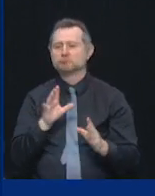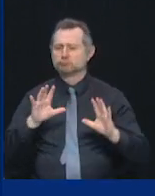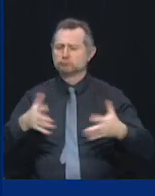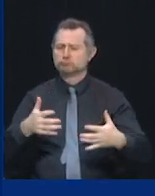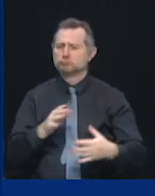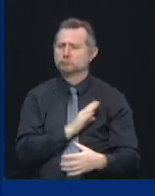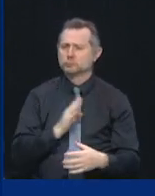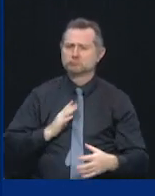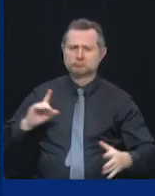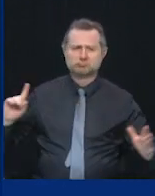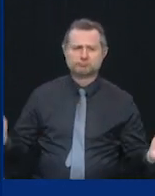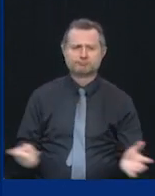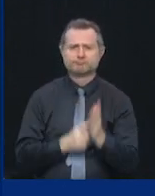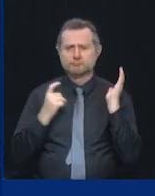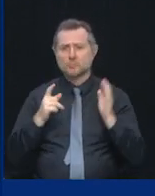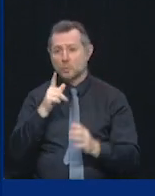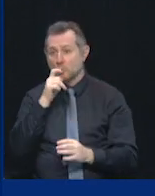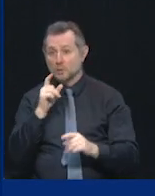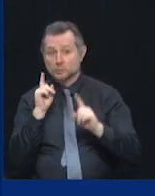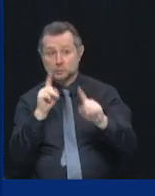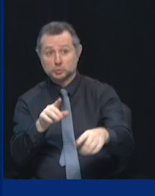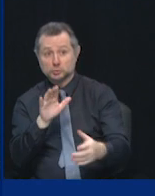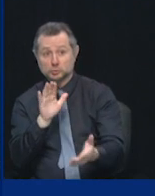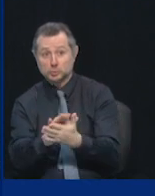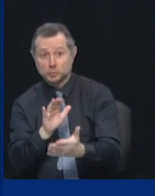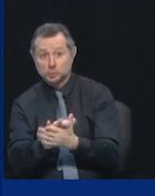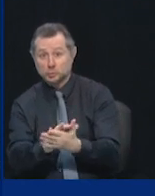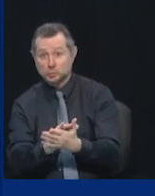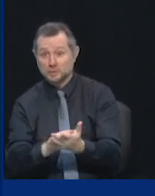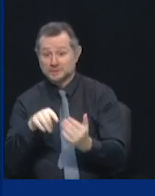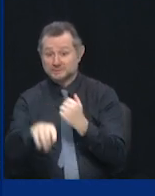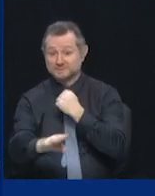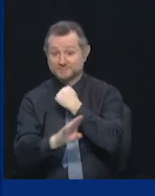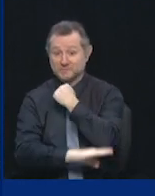vaccinations for all in-person students coming back to school in the fall.